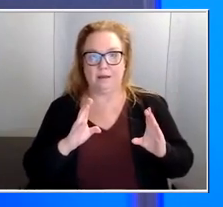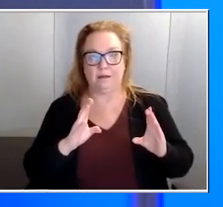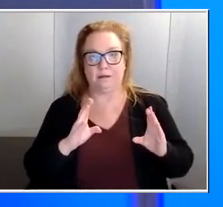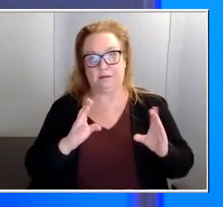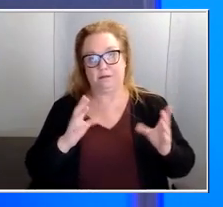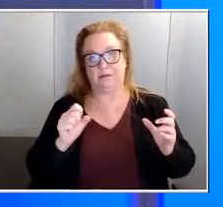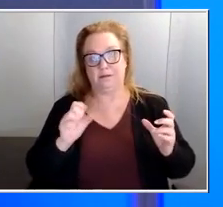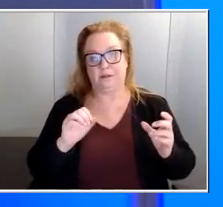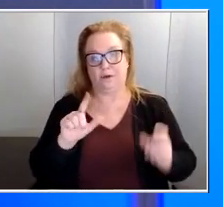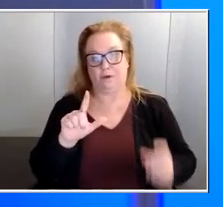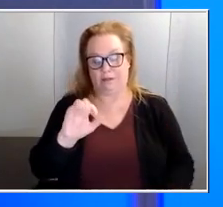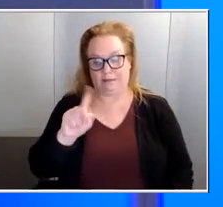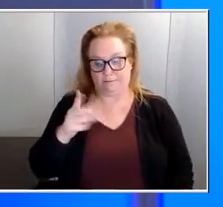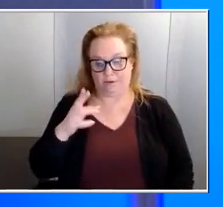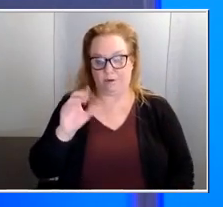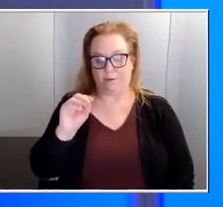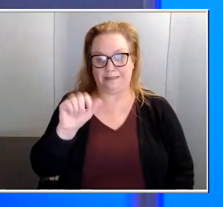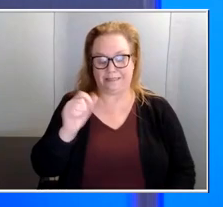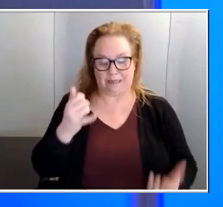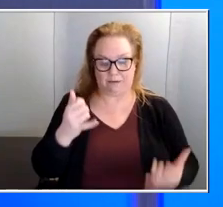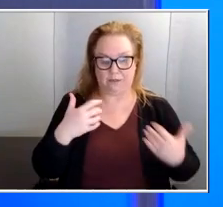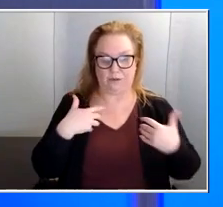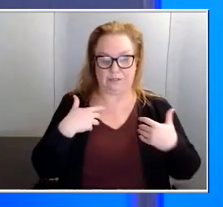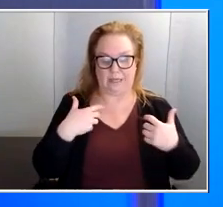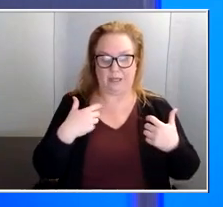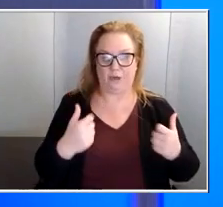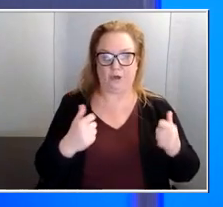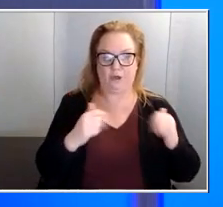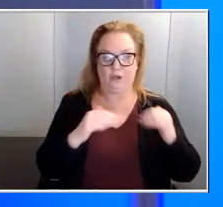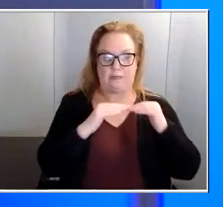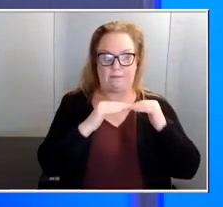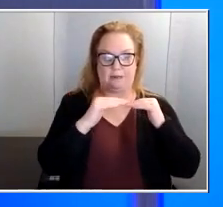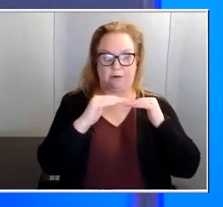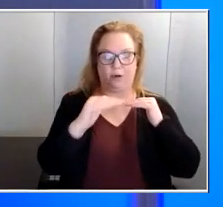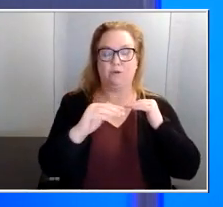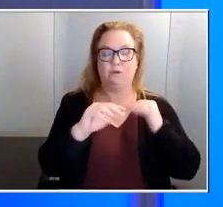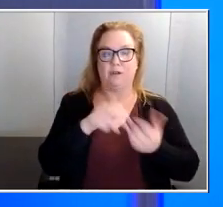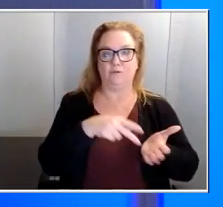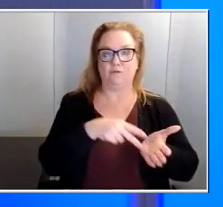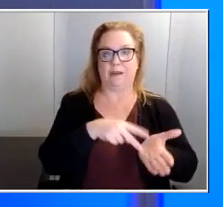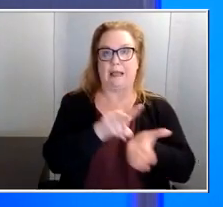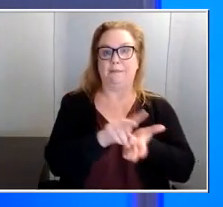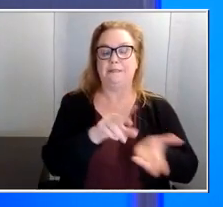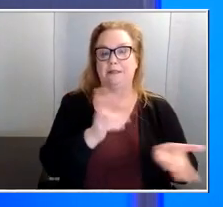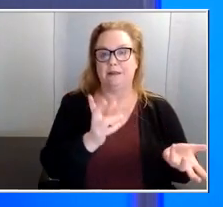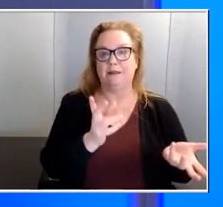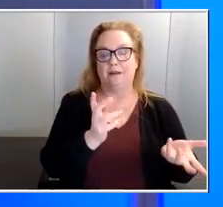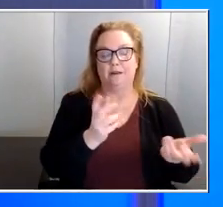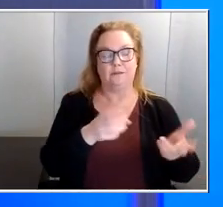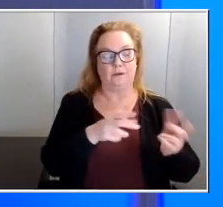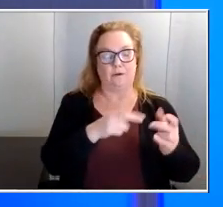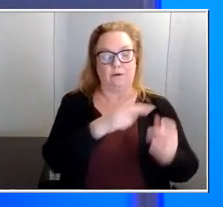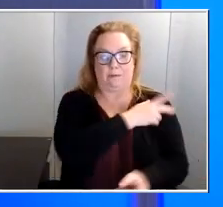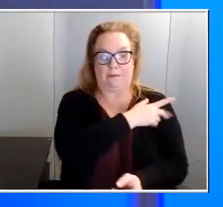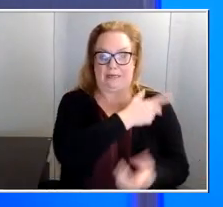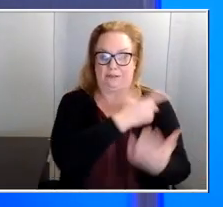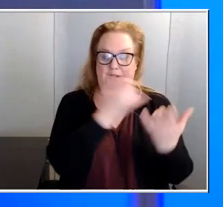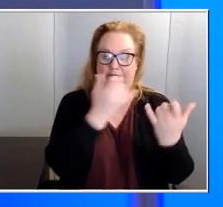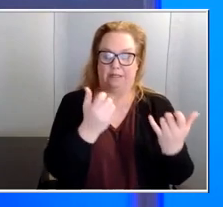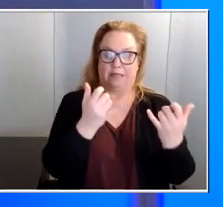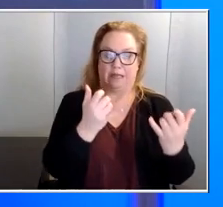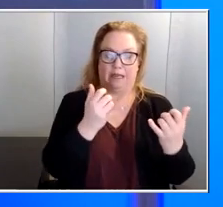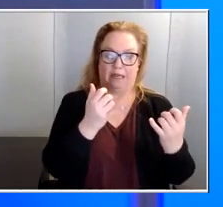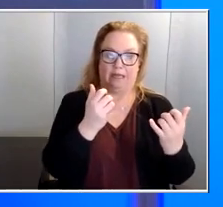with lymphomas and start seeing cures and plateaus and relapse. So virtually all patients today are destined